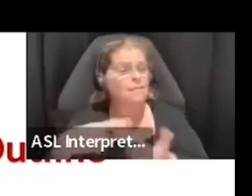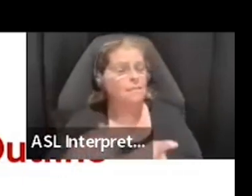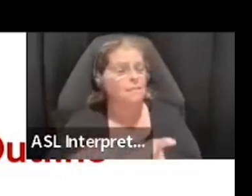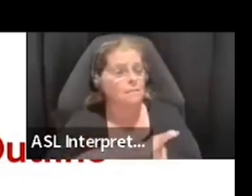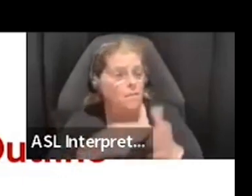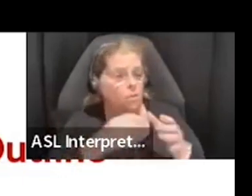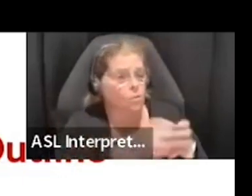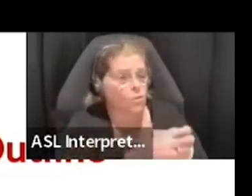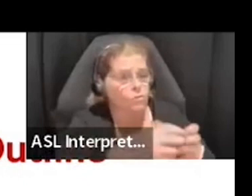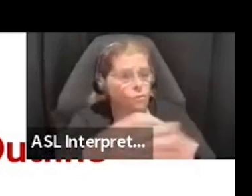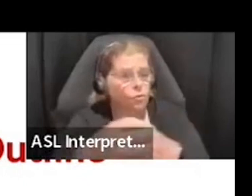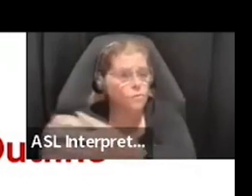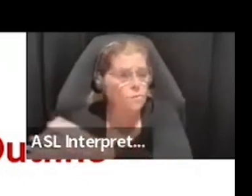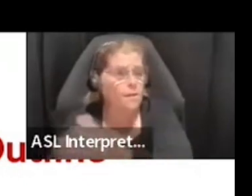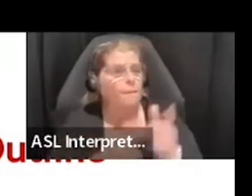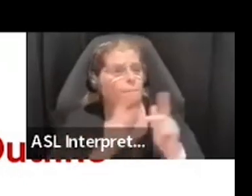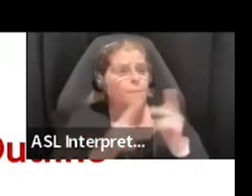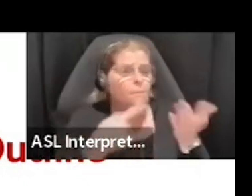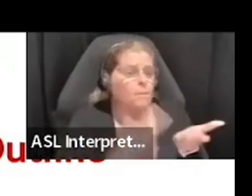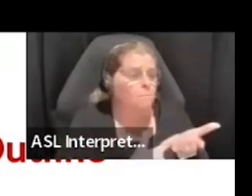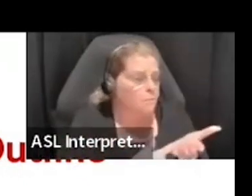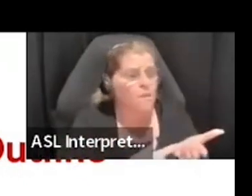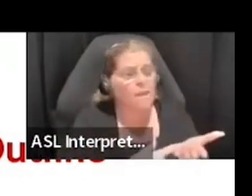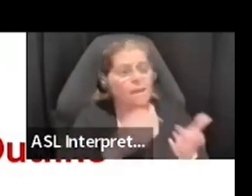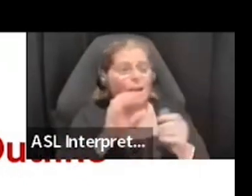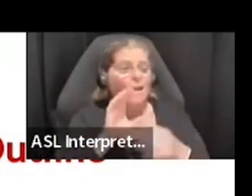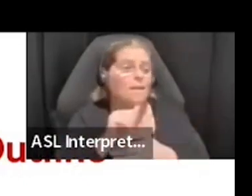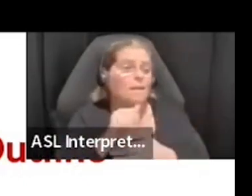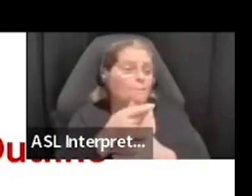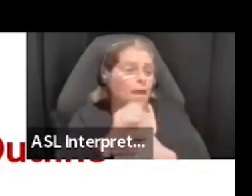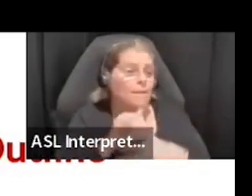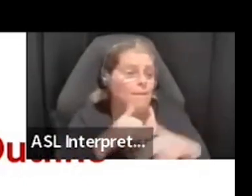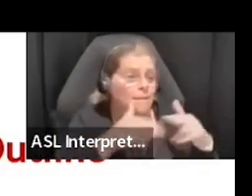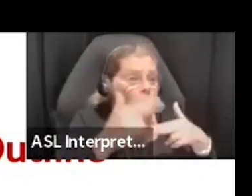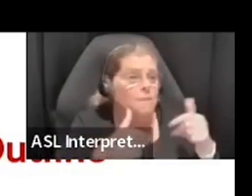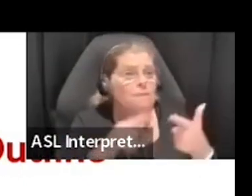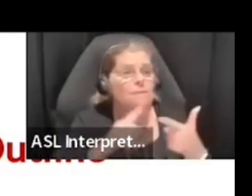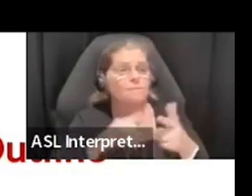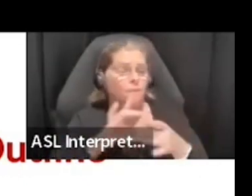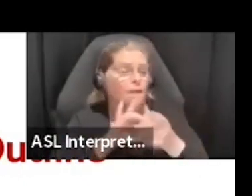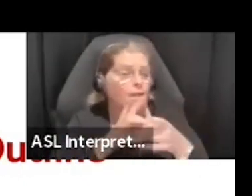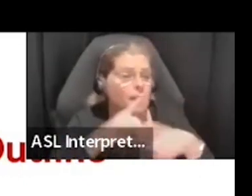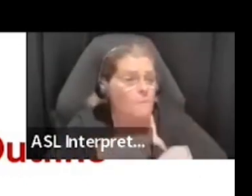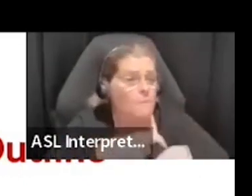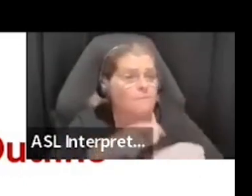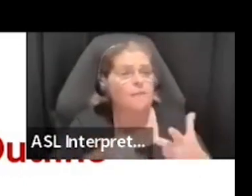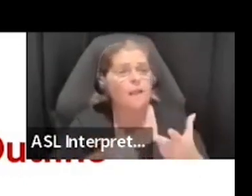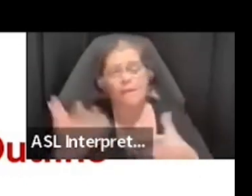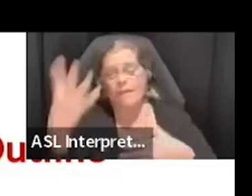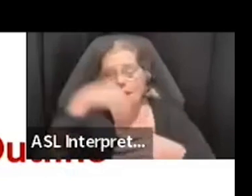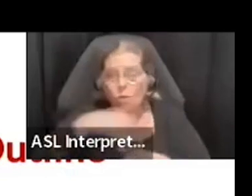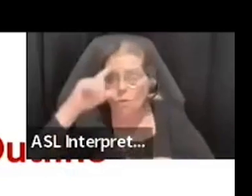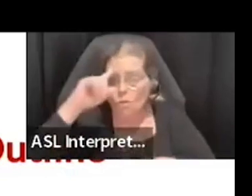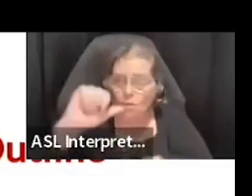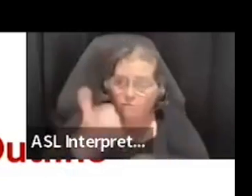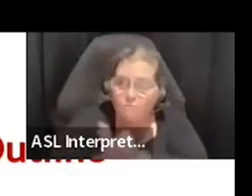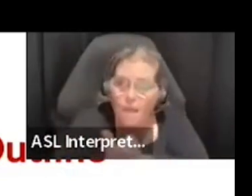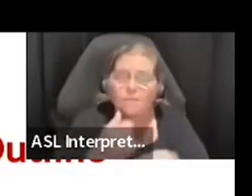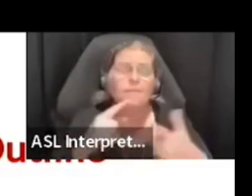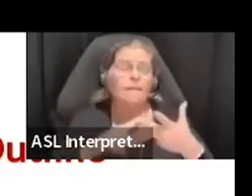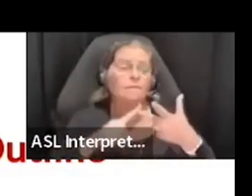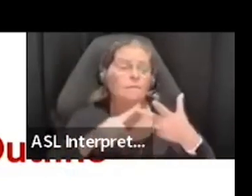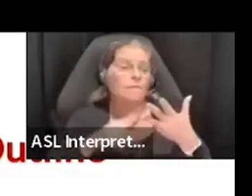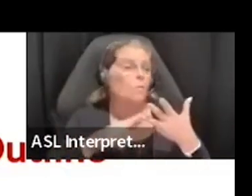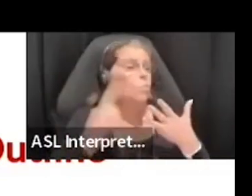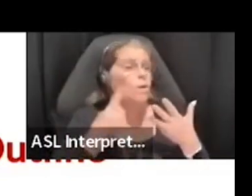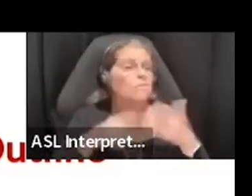talked about the need for capacity building, collaborative time, scheduling, inclusive mindset. And one of the very consistent